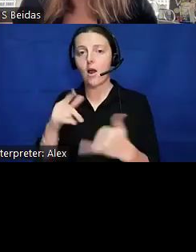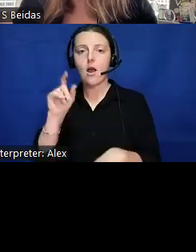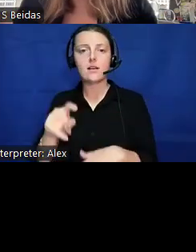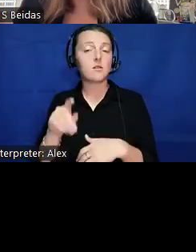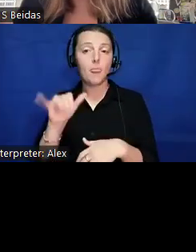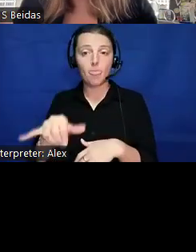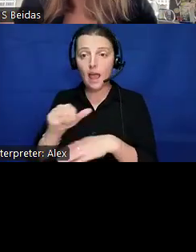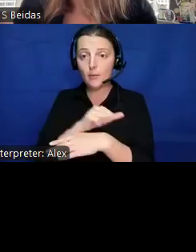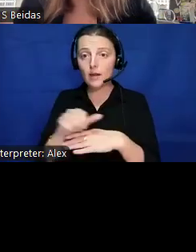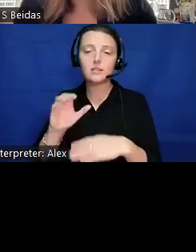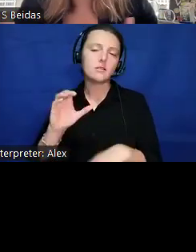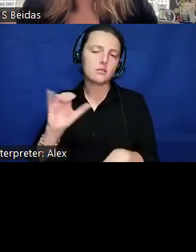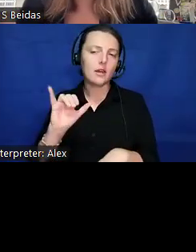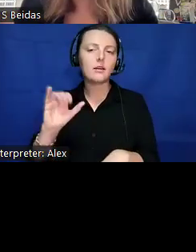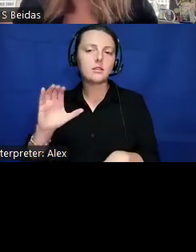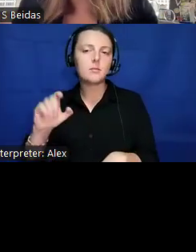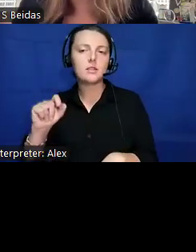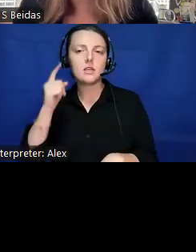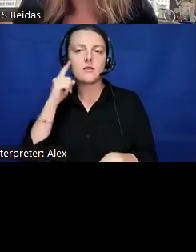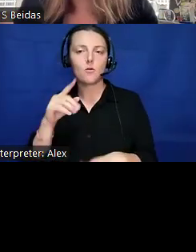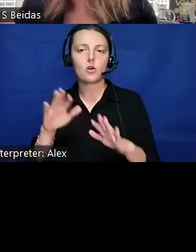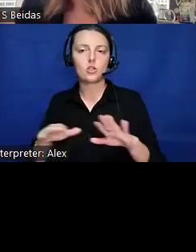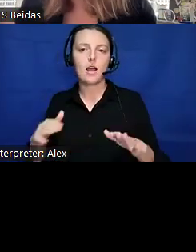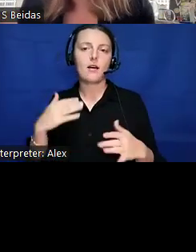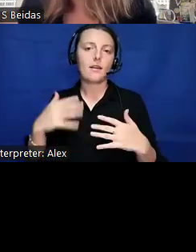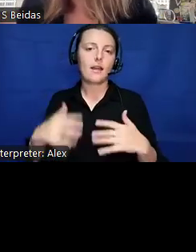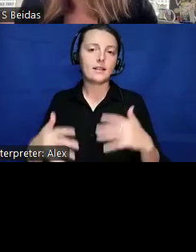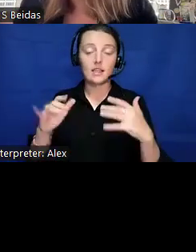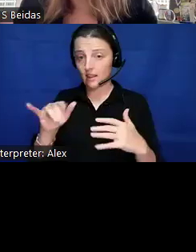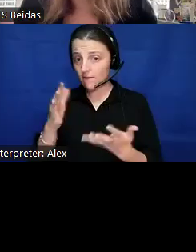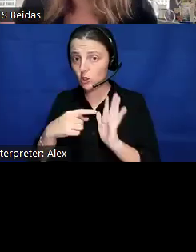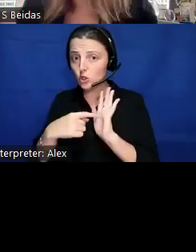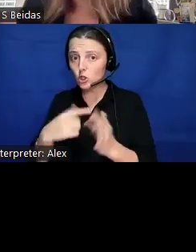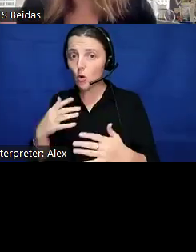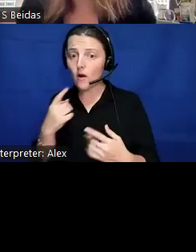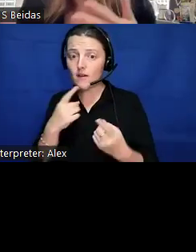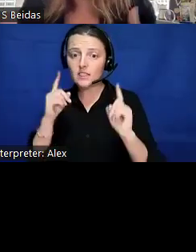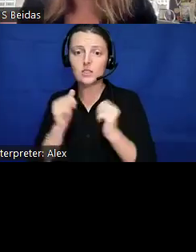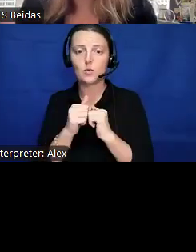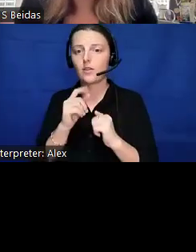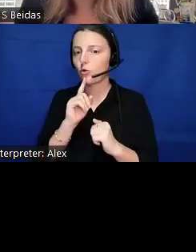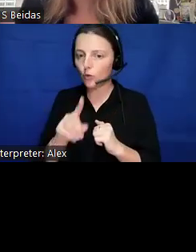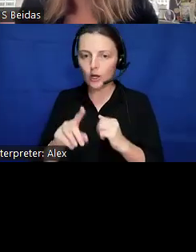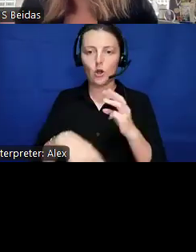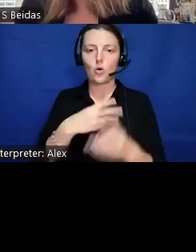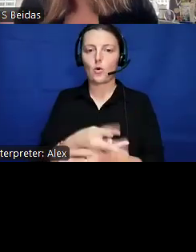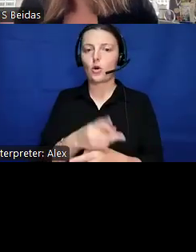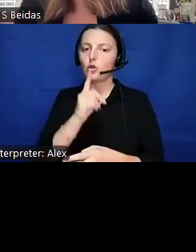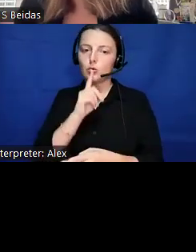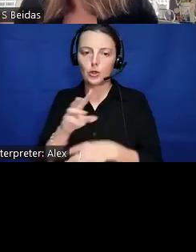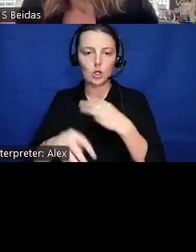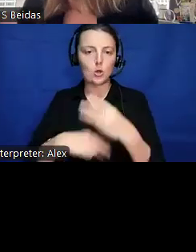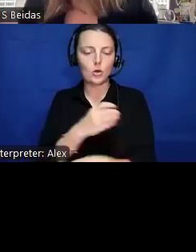like CPT for child anxiety has shown effectiveness in a large trial in the real world with real world clinicians and patients without exclusion